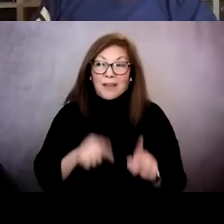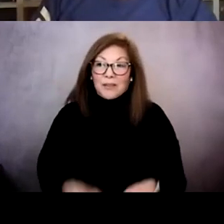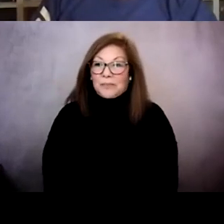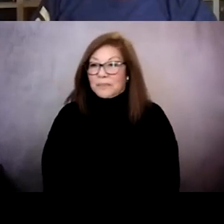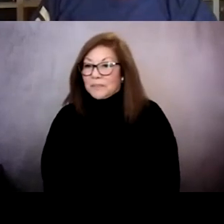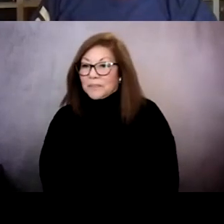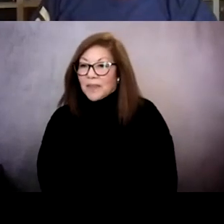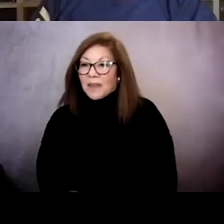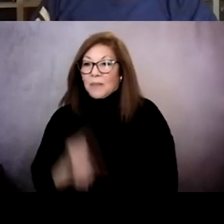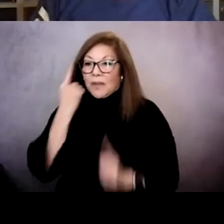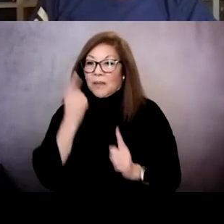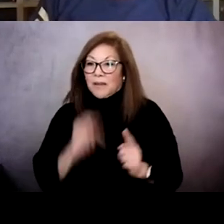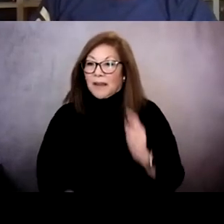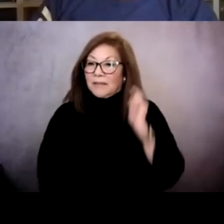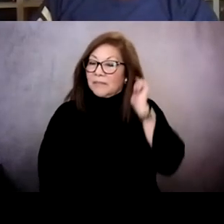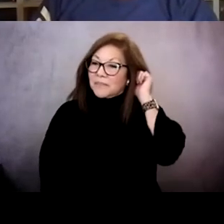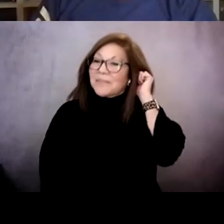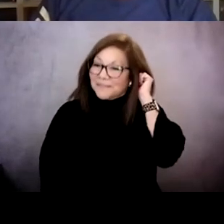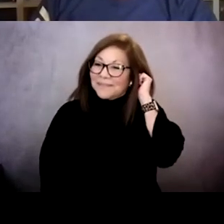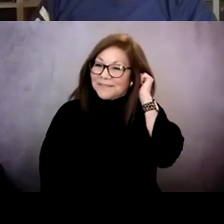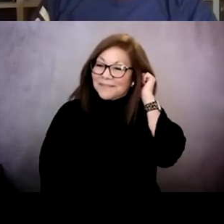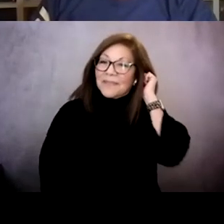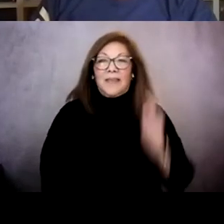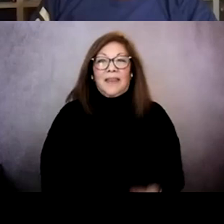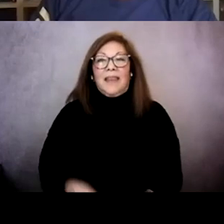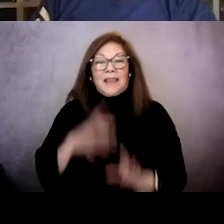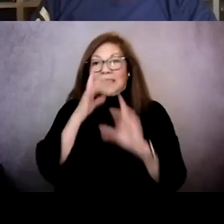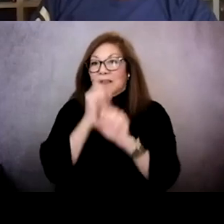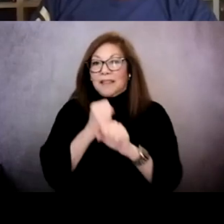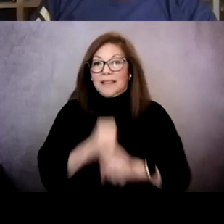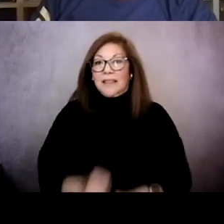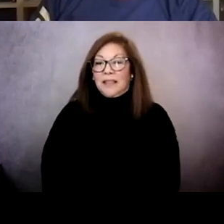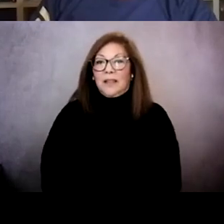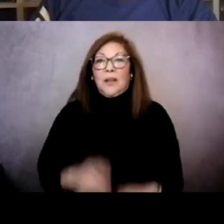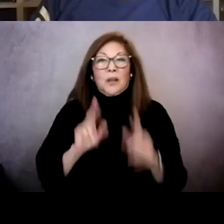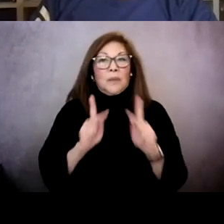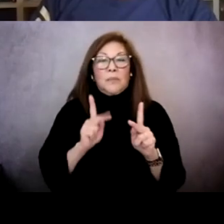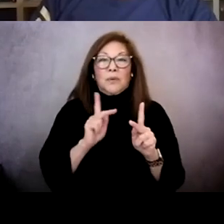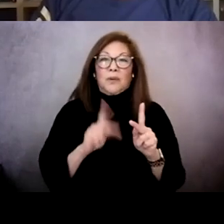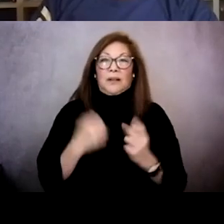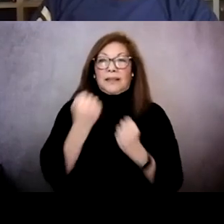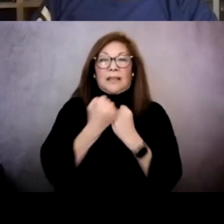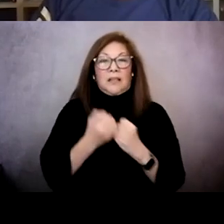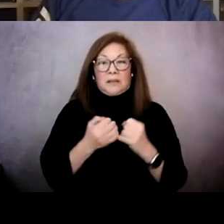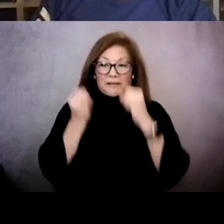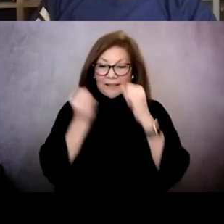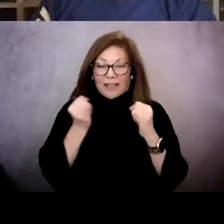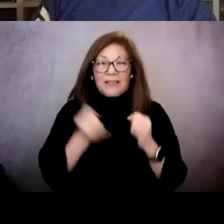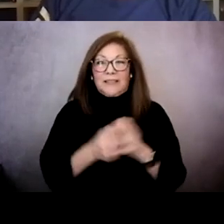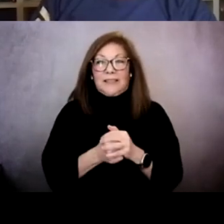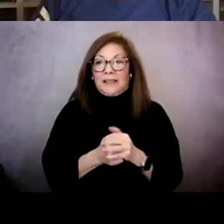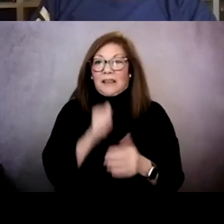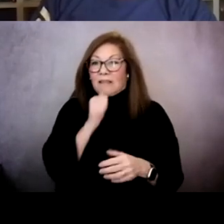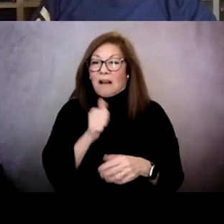something we think about a lot. That's fascinating. I always love to hear that people are taking a stand against italicizing